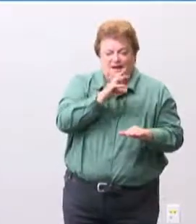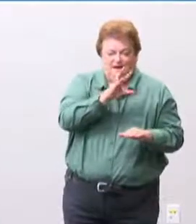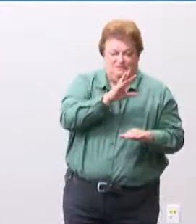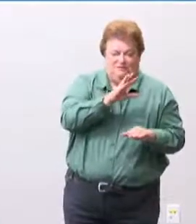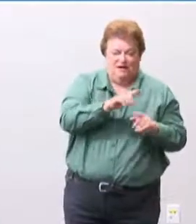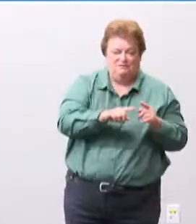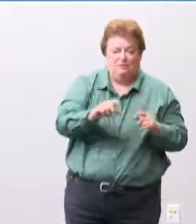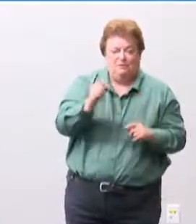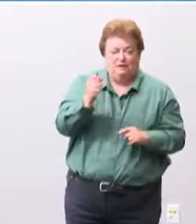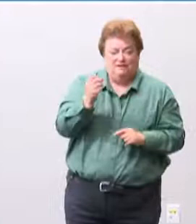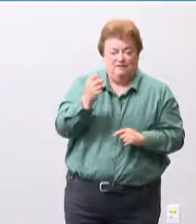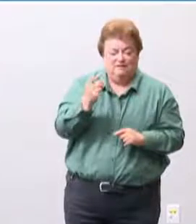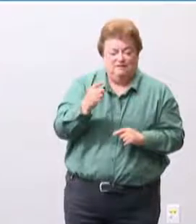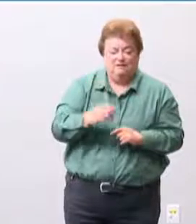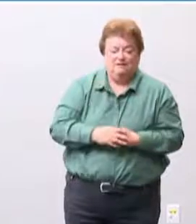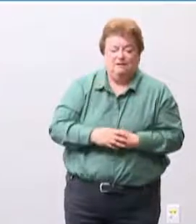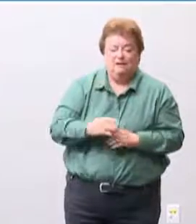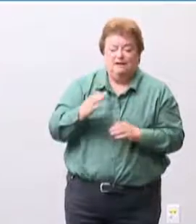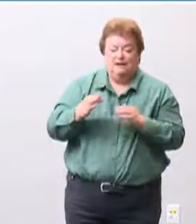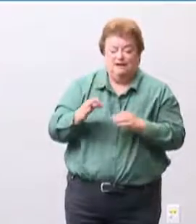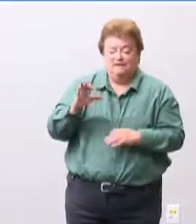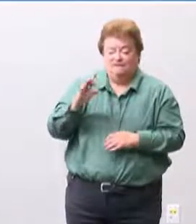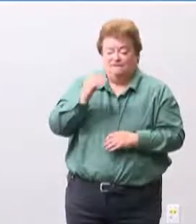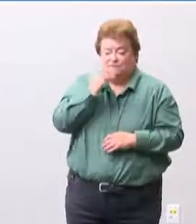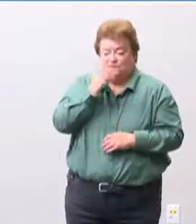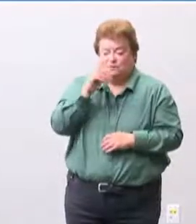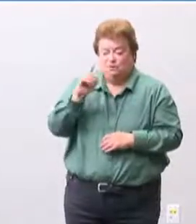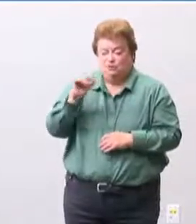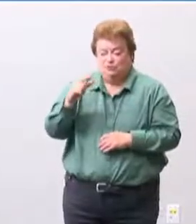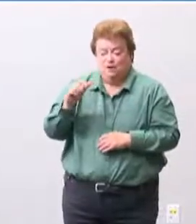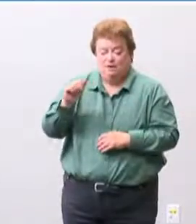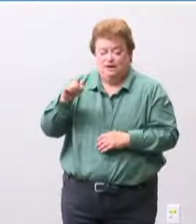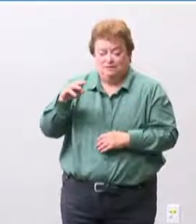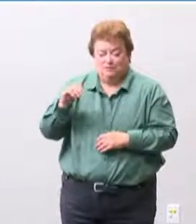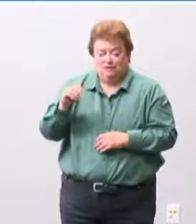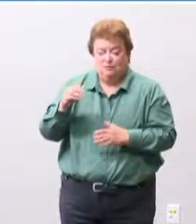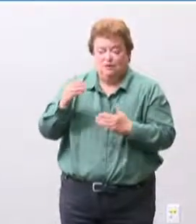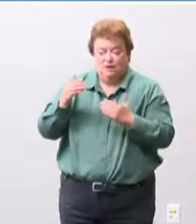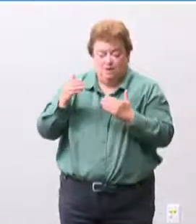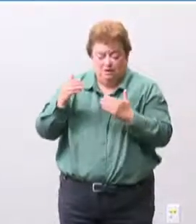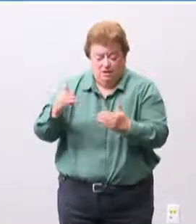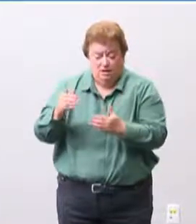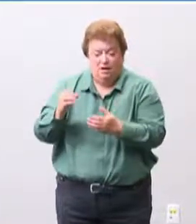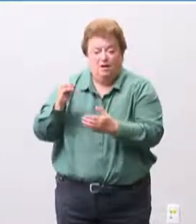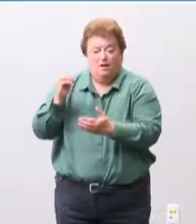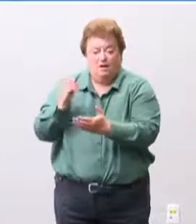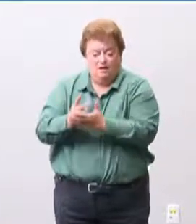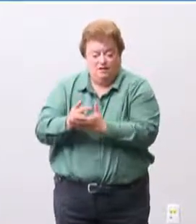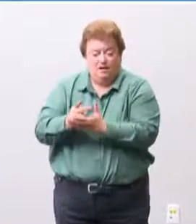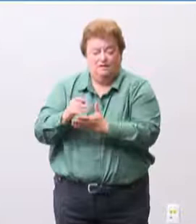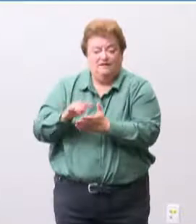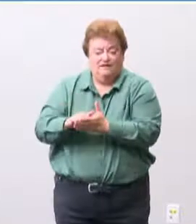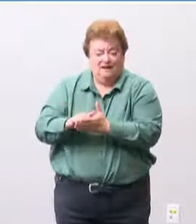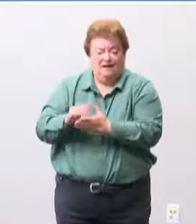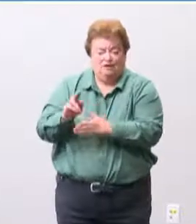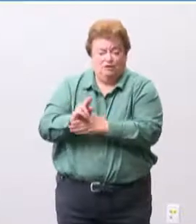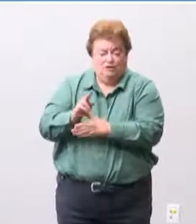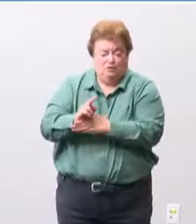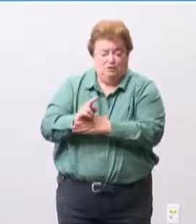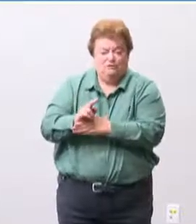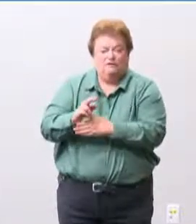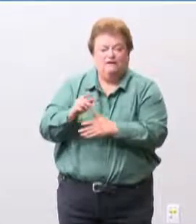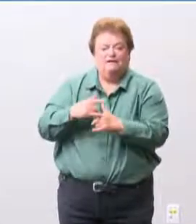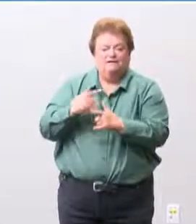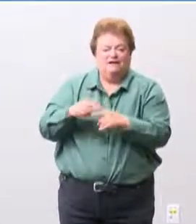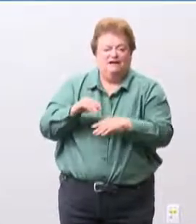through 11. If the Food and Drug Administration authorizes emergency use of the vaccine in children, an